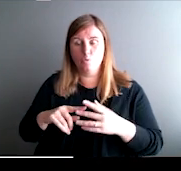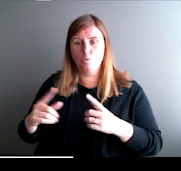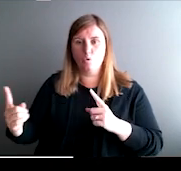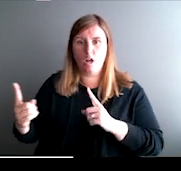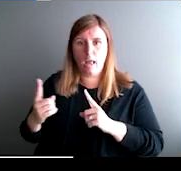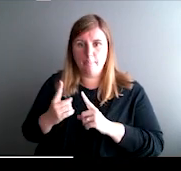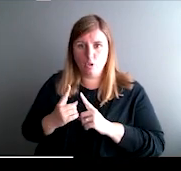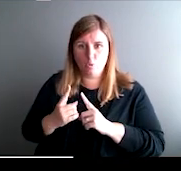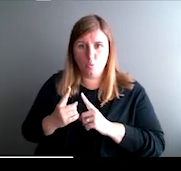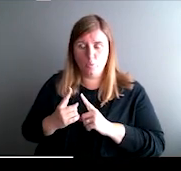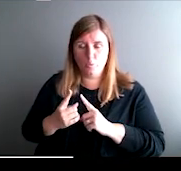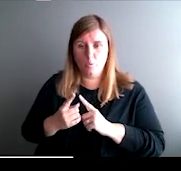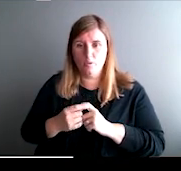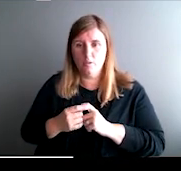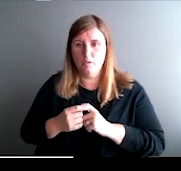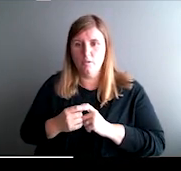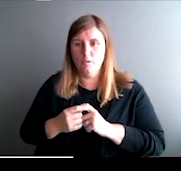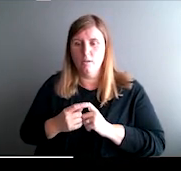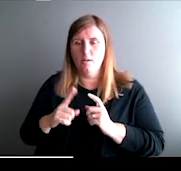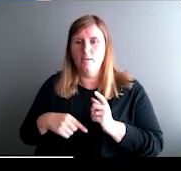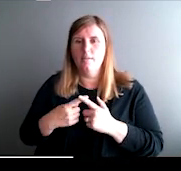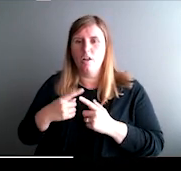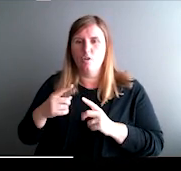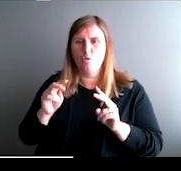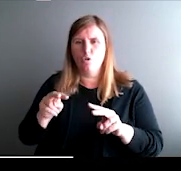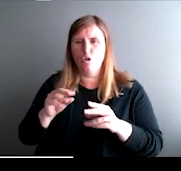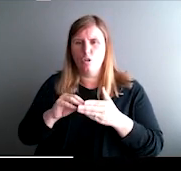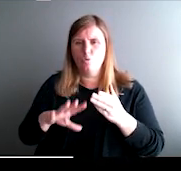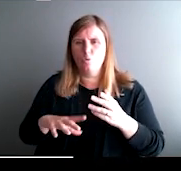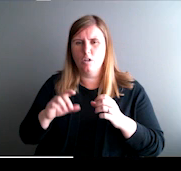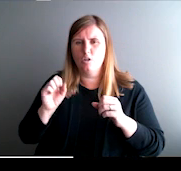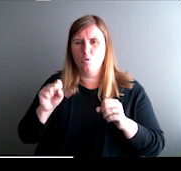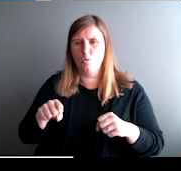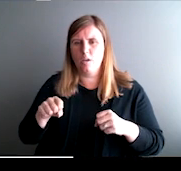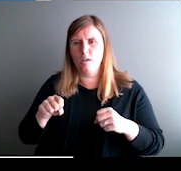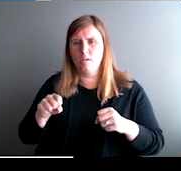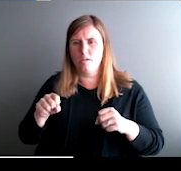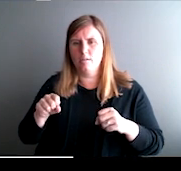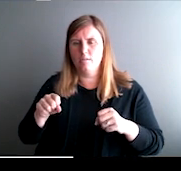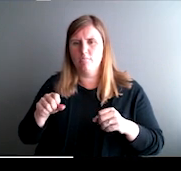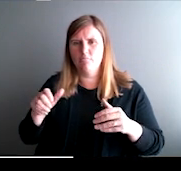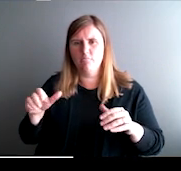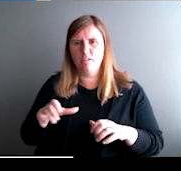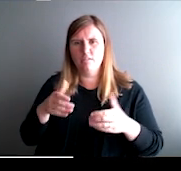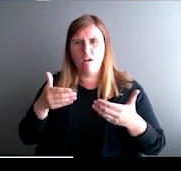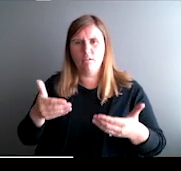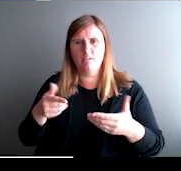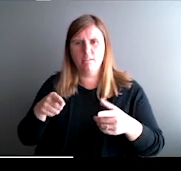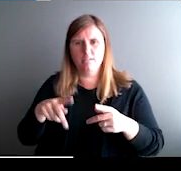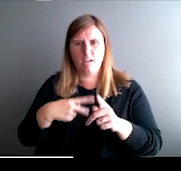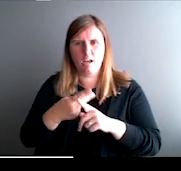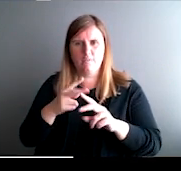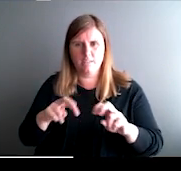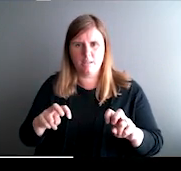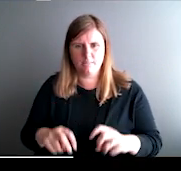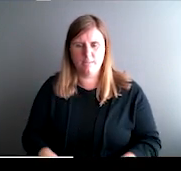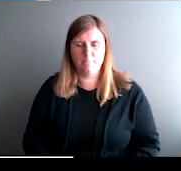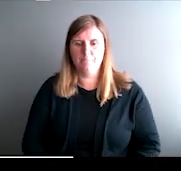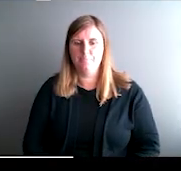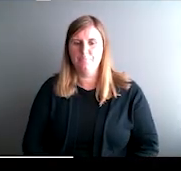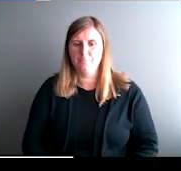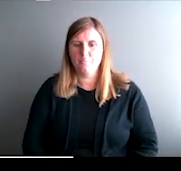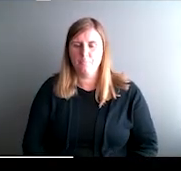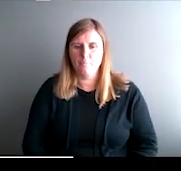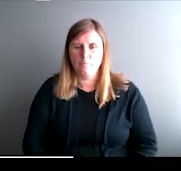to you, then you're looking at a student that you can conduct these types of assessments. Do keep in mind that if